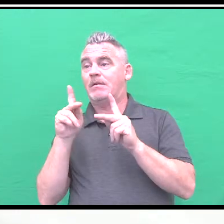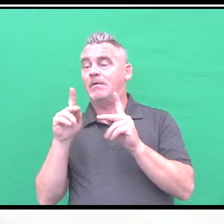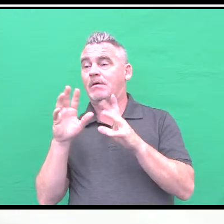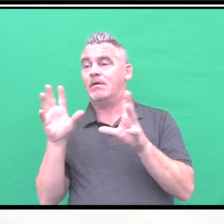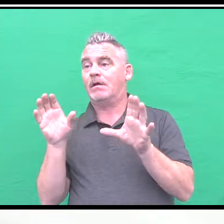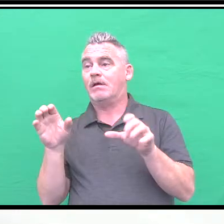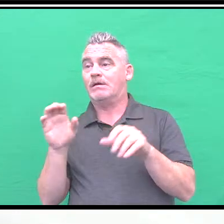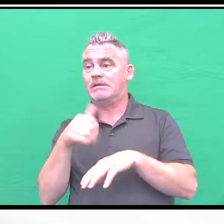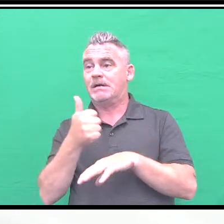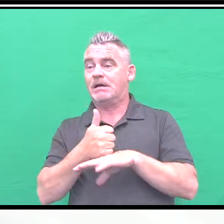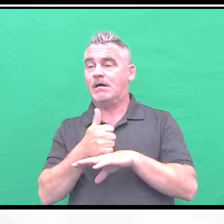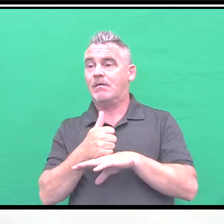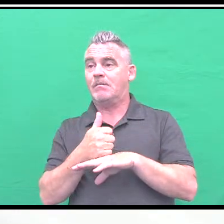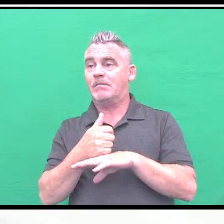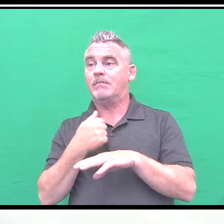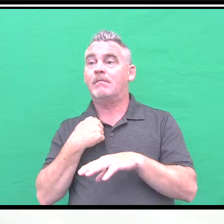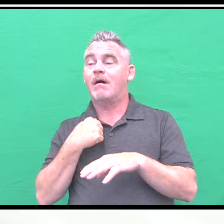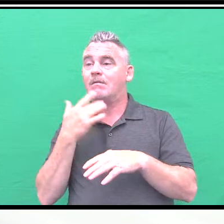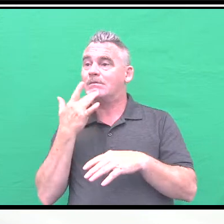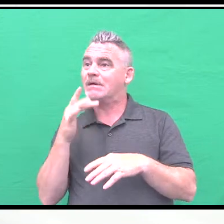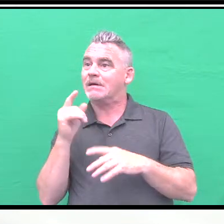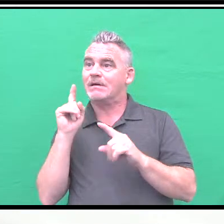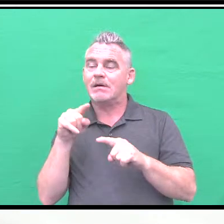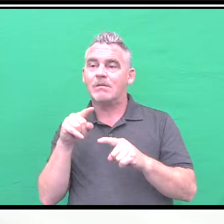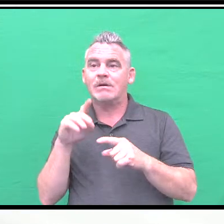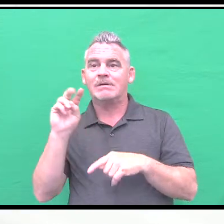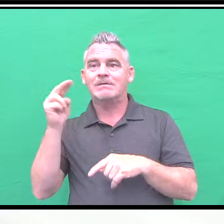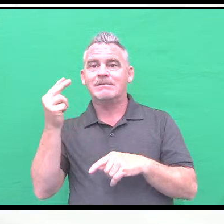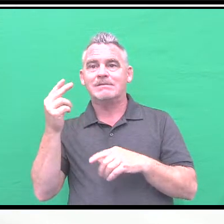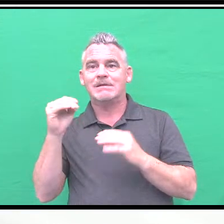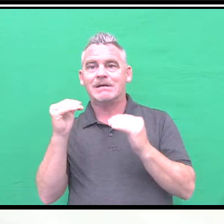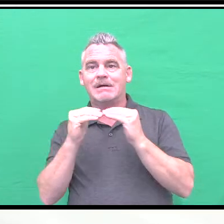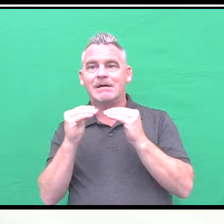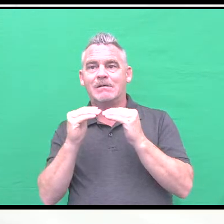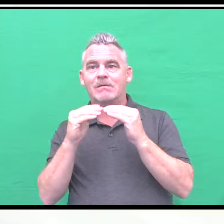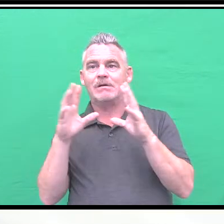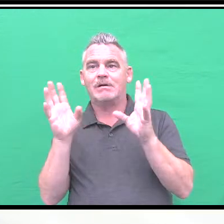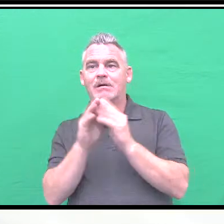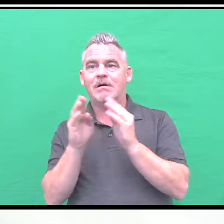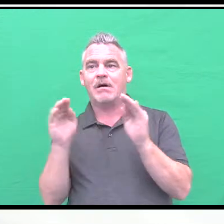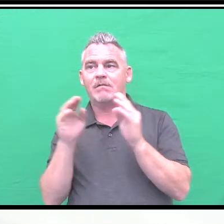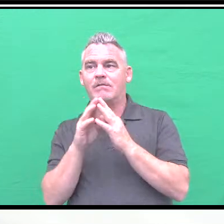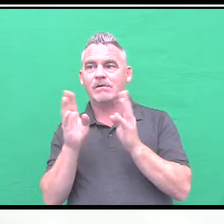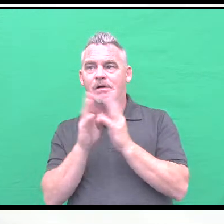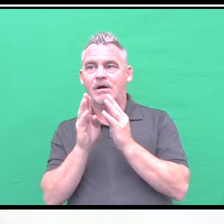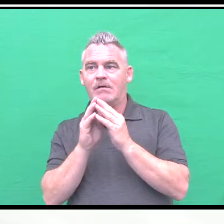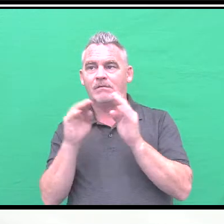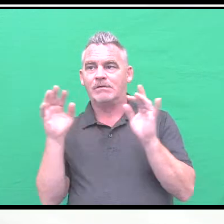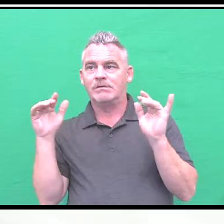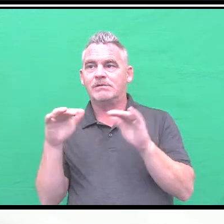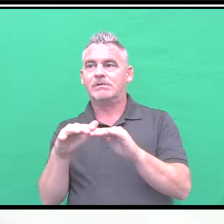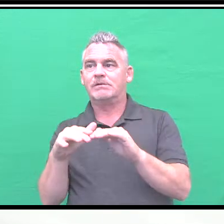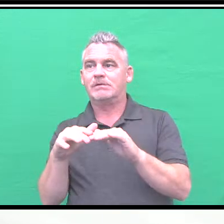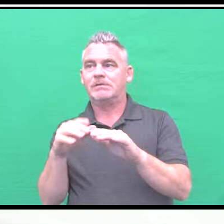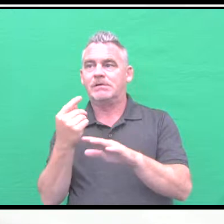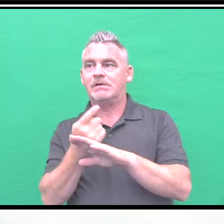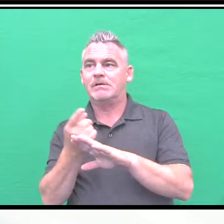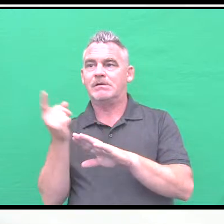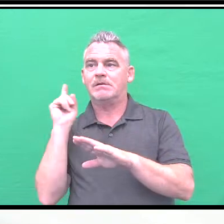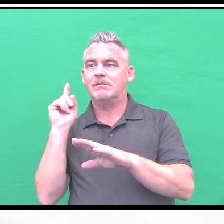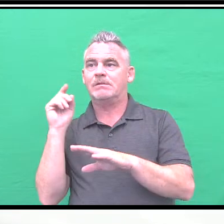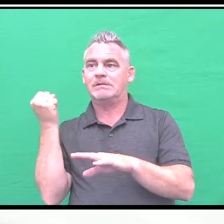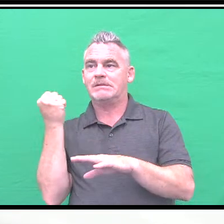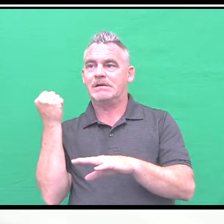fortunate to attend the District 2nd Equity Conference last Saturday. the information and sessions presented really